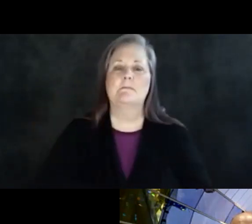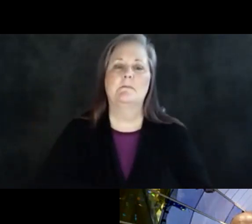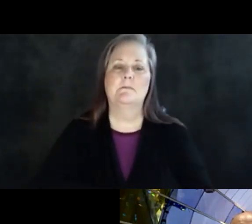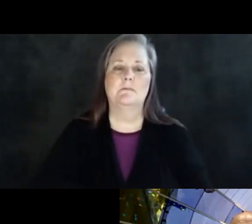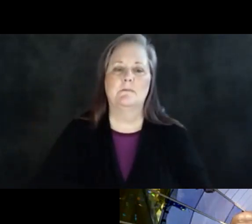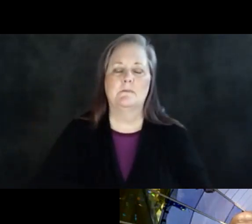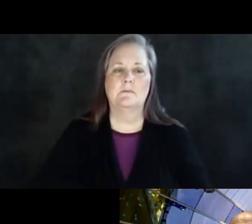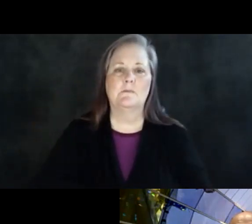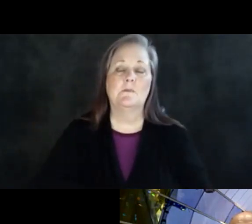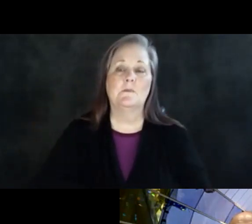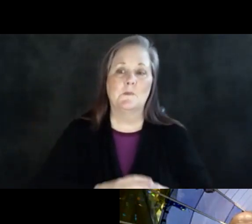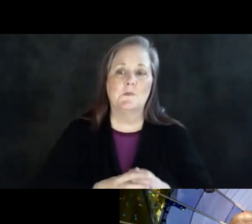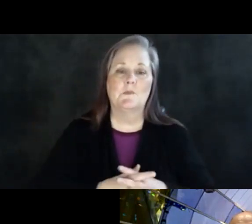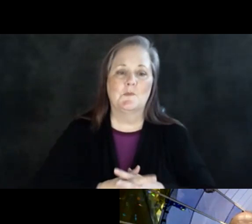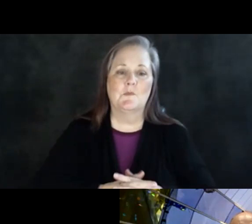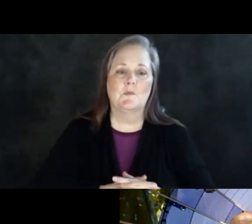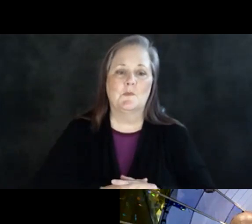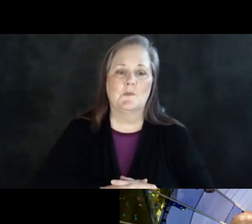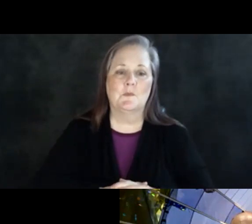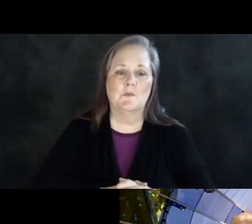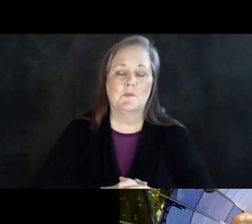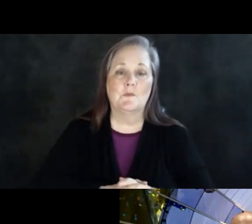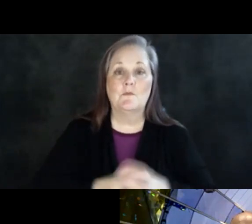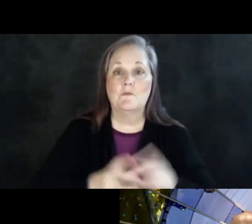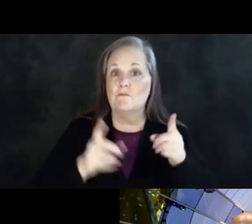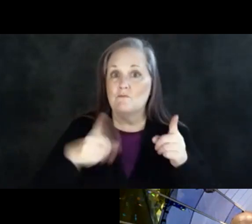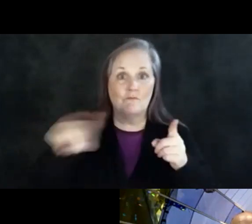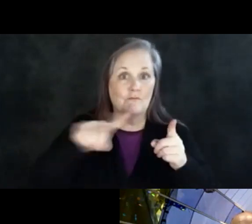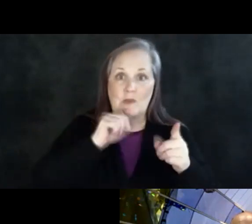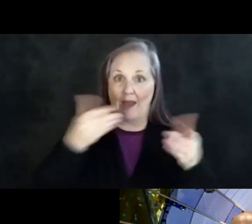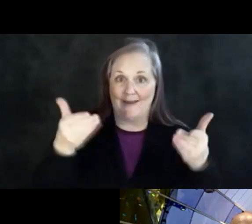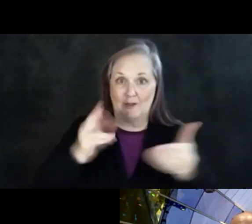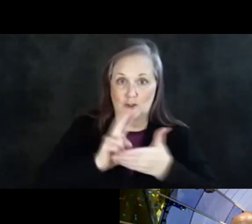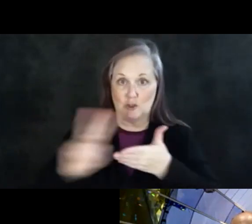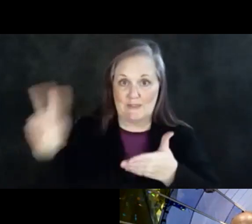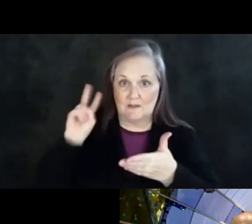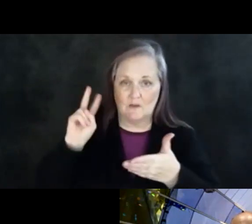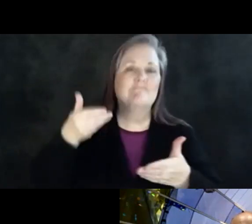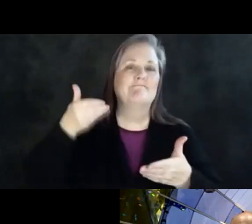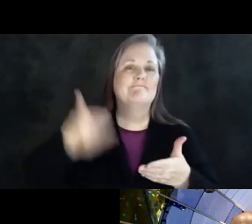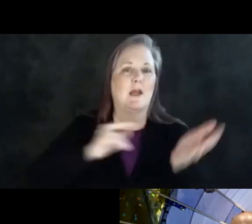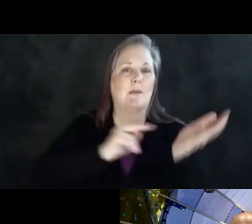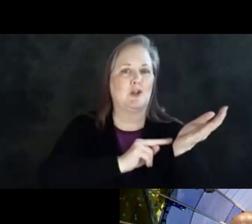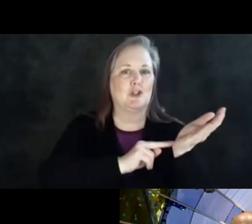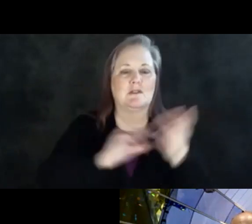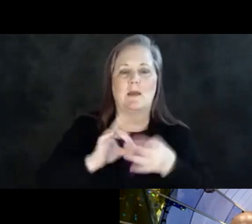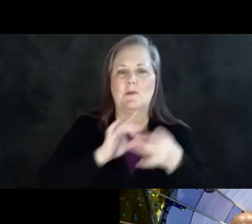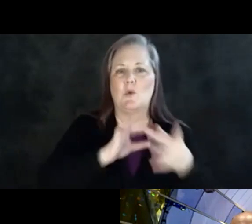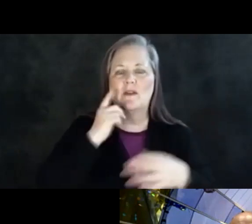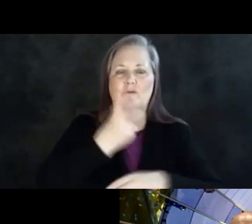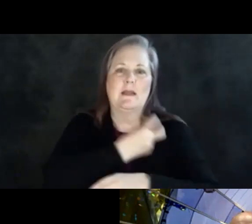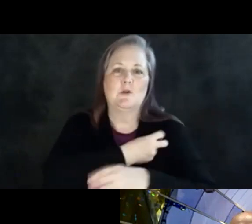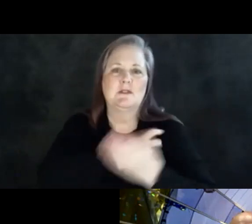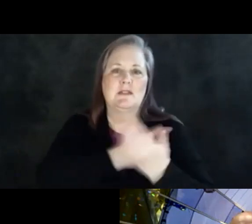for those of you who weren't on 2 weeks ago, I'm a nurse and I am the coordinator over the immunization program, and we